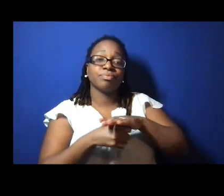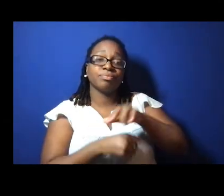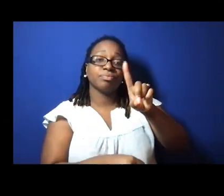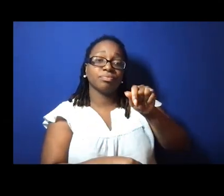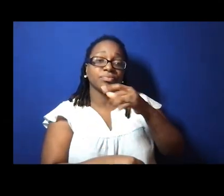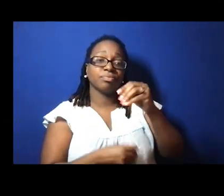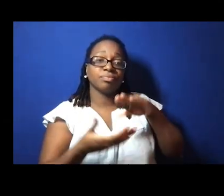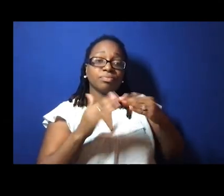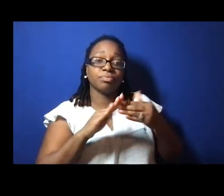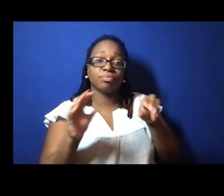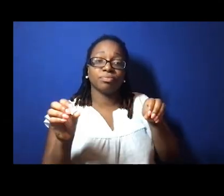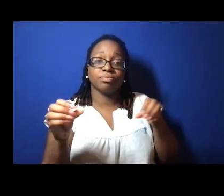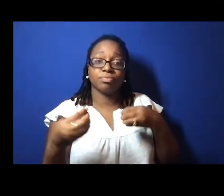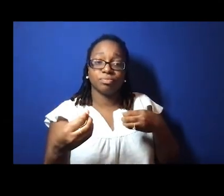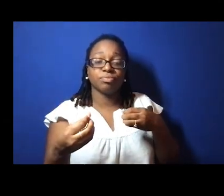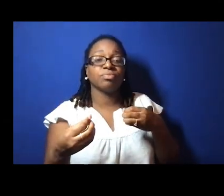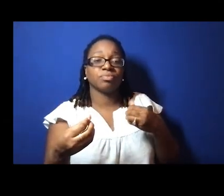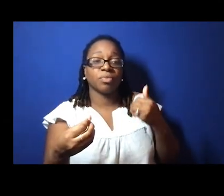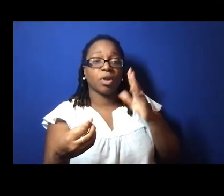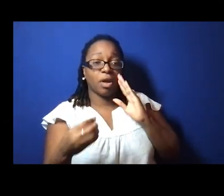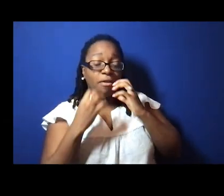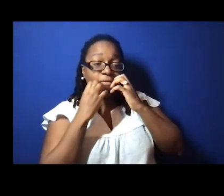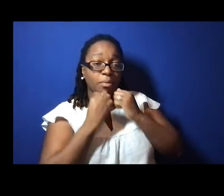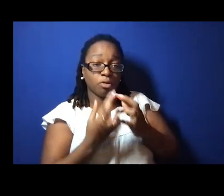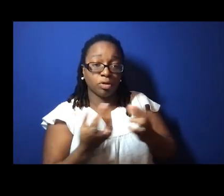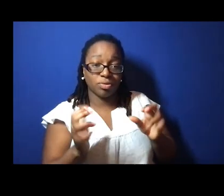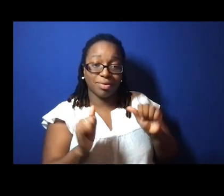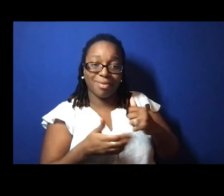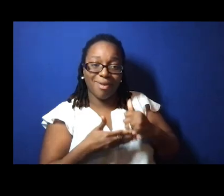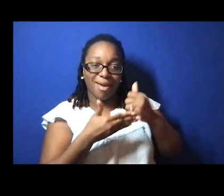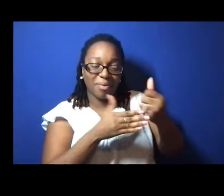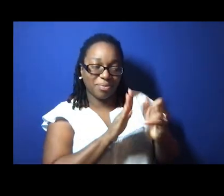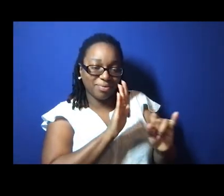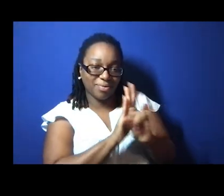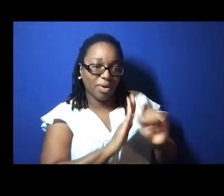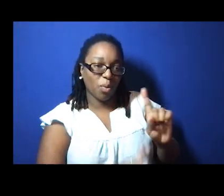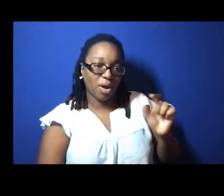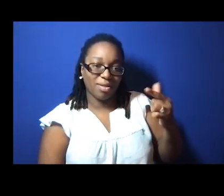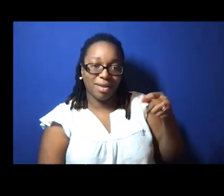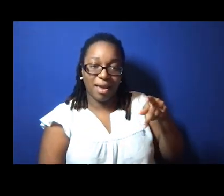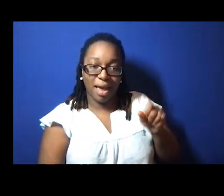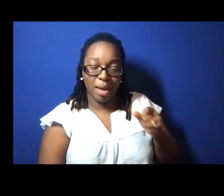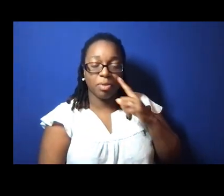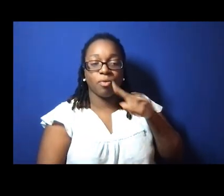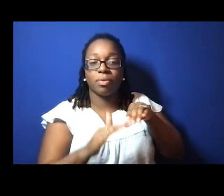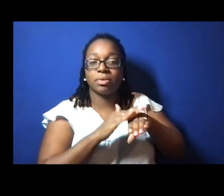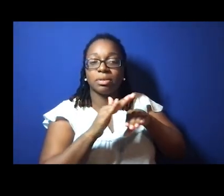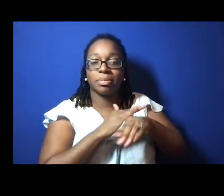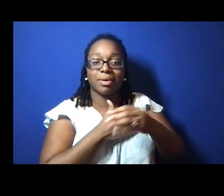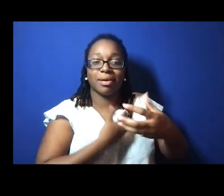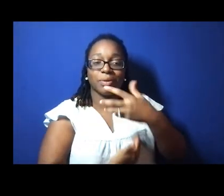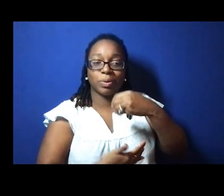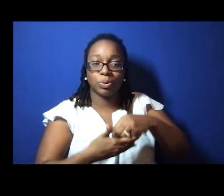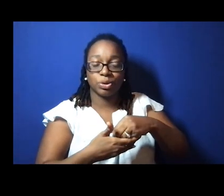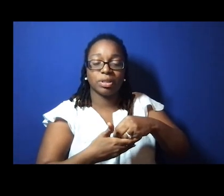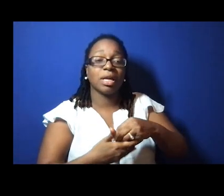Local disability and community organizations are a valuable resource that can help to identify gaps in